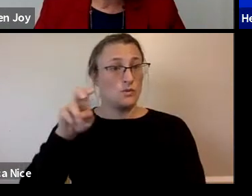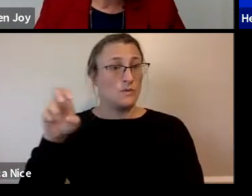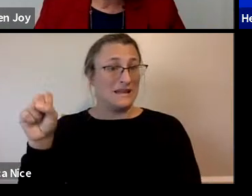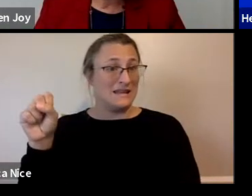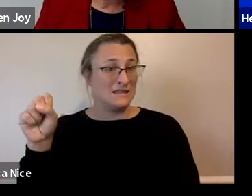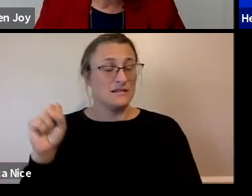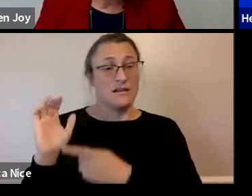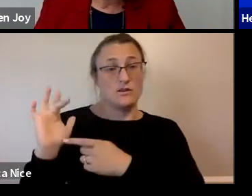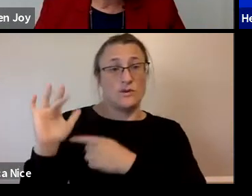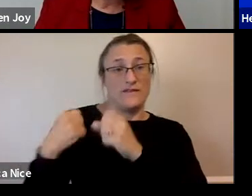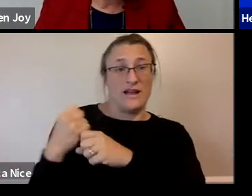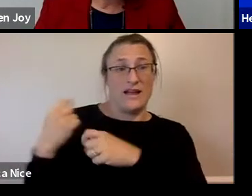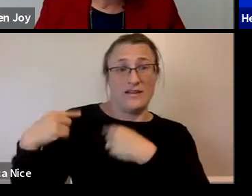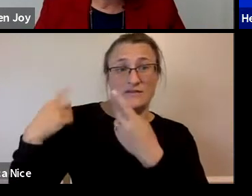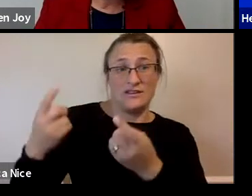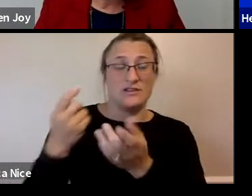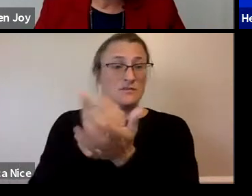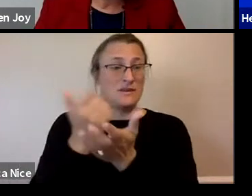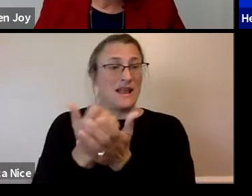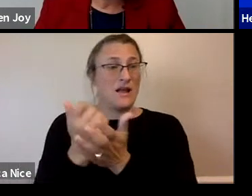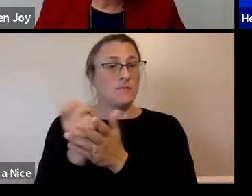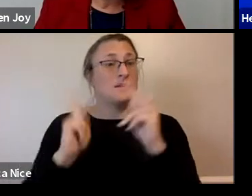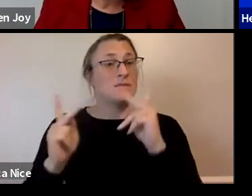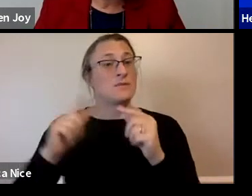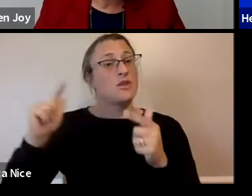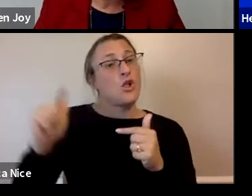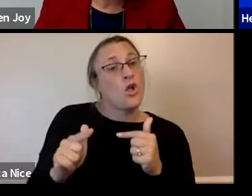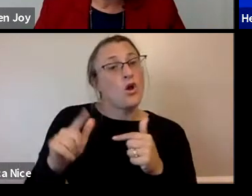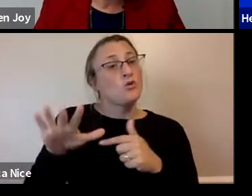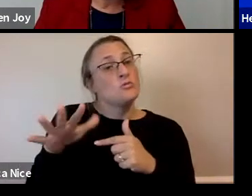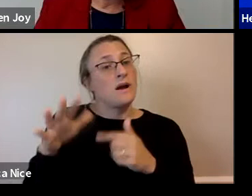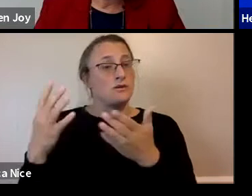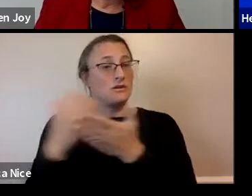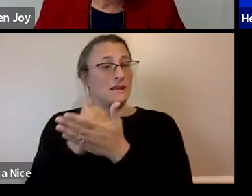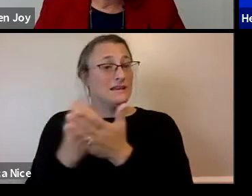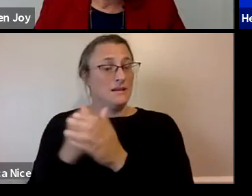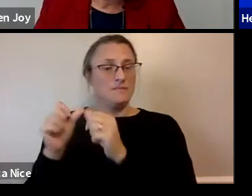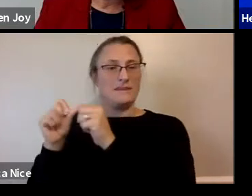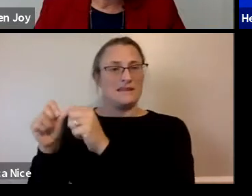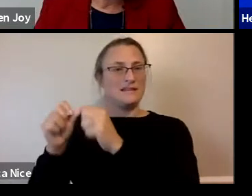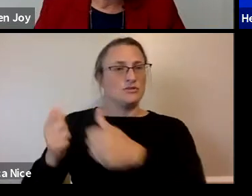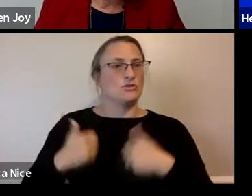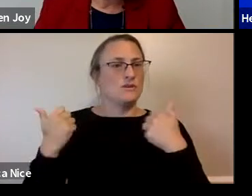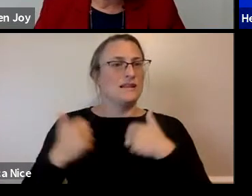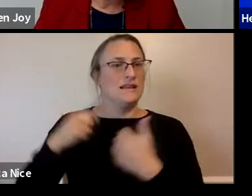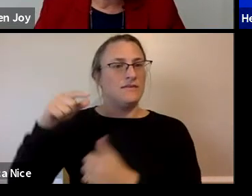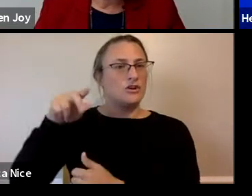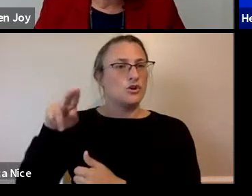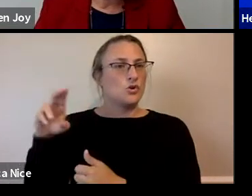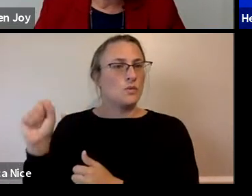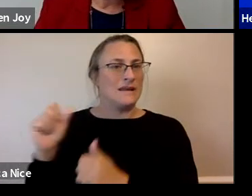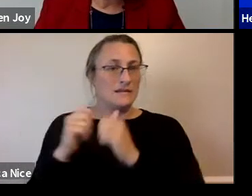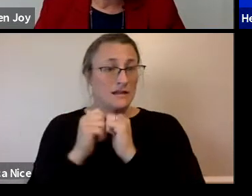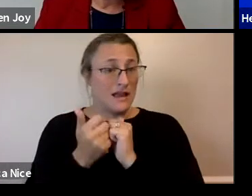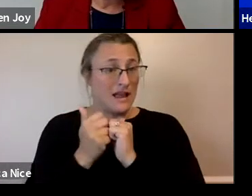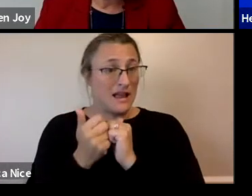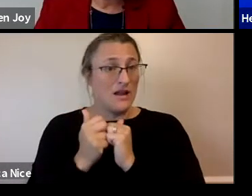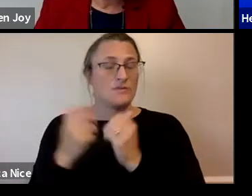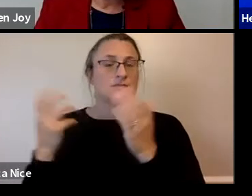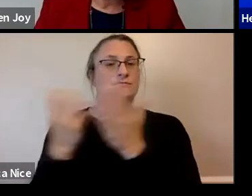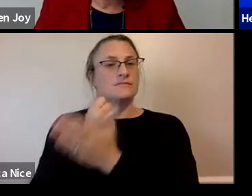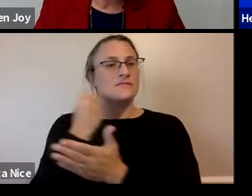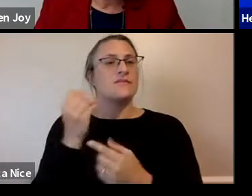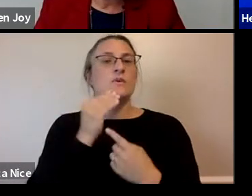been helping thousands of low to moderate income residents to continue to live in Queens by sustainably achieving